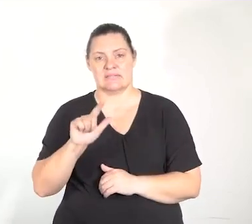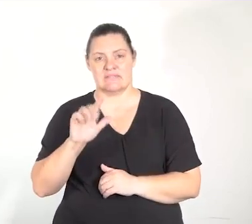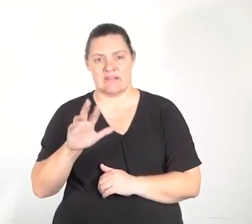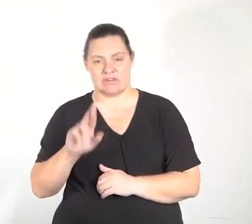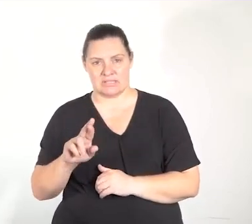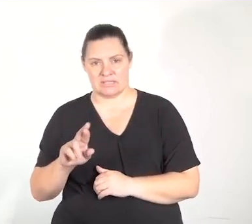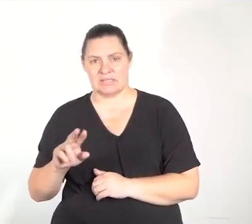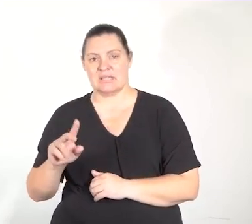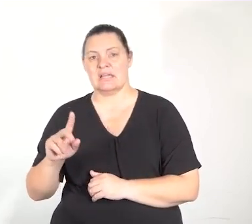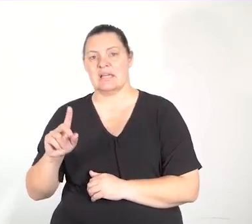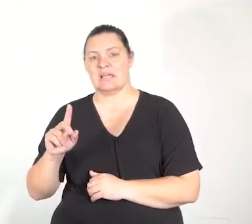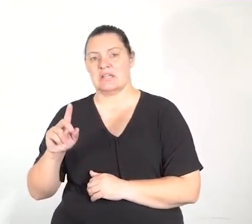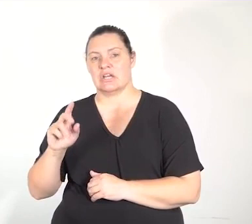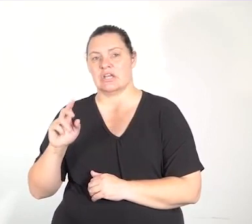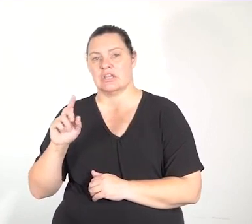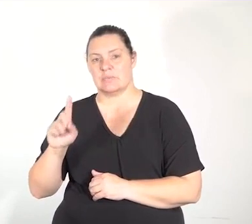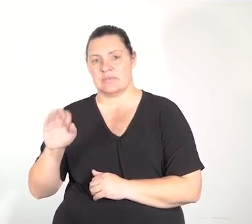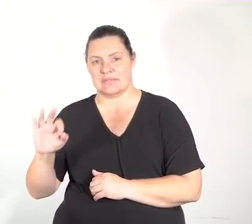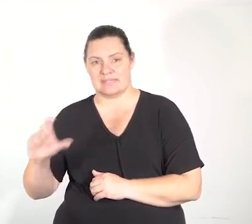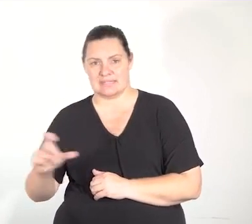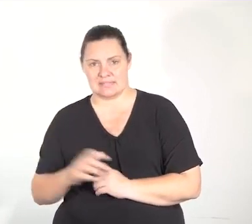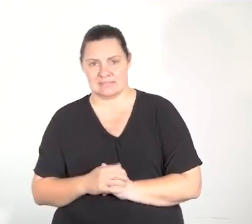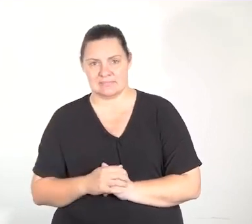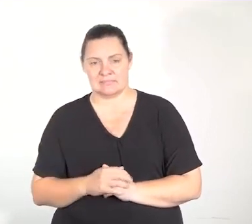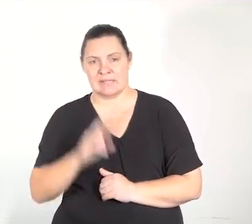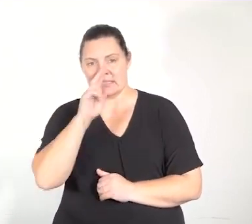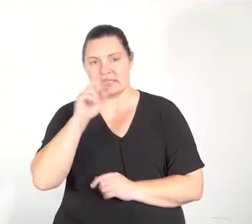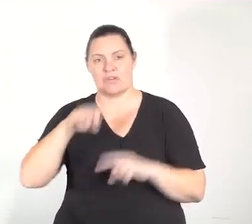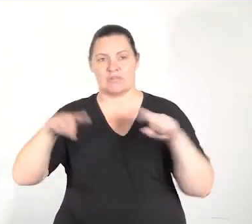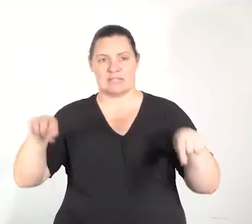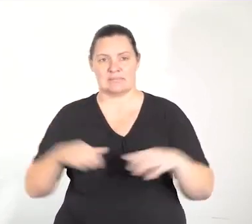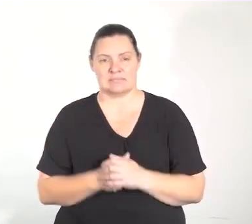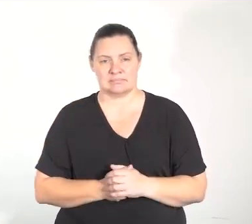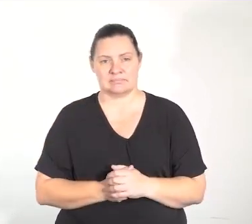3,675 rands and 13 cents. Let's look at the rate.